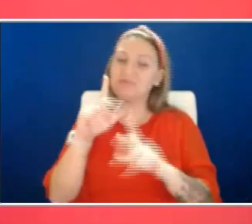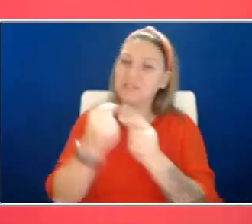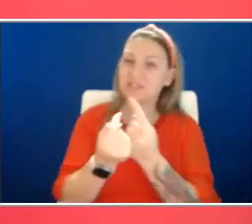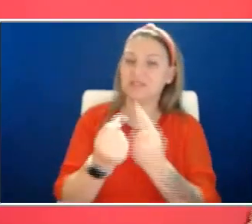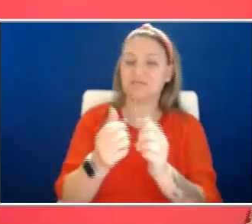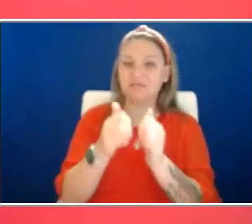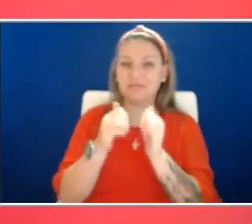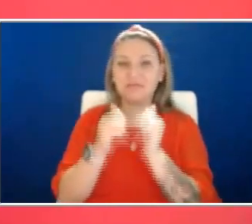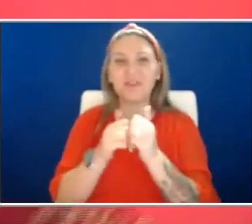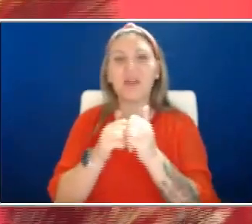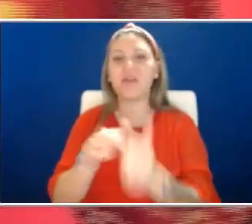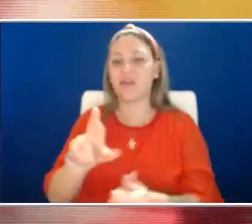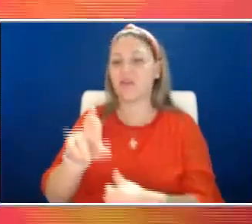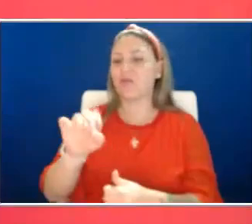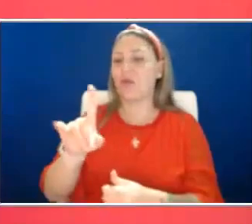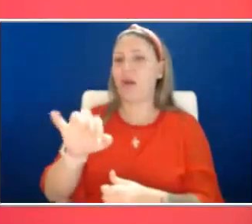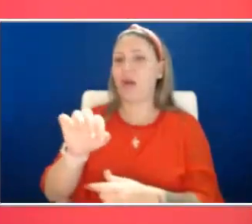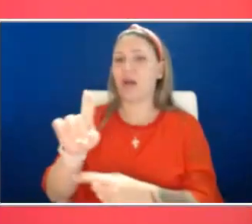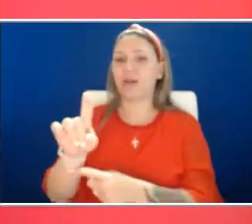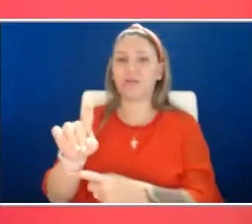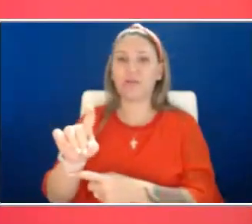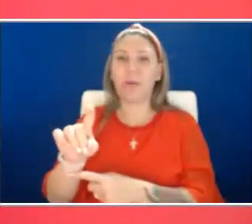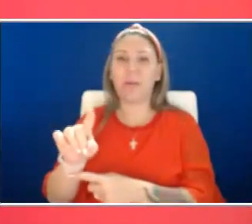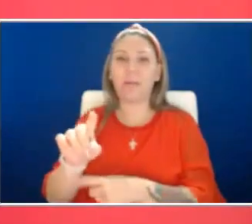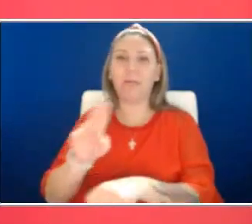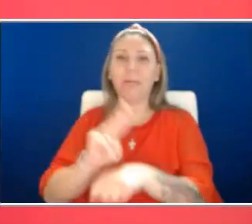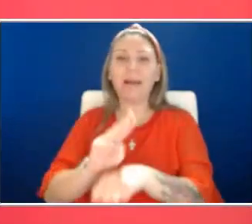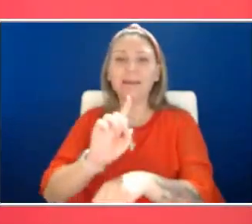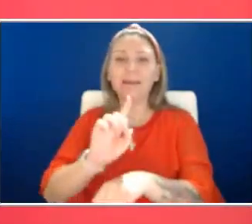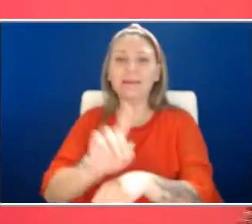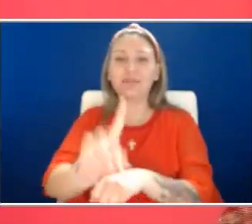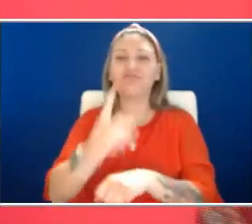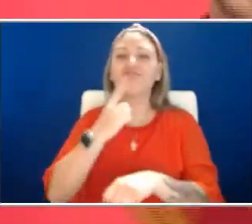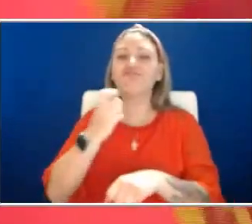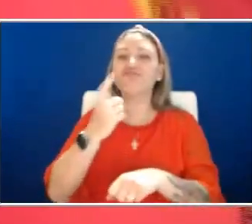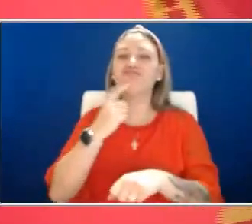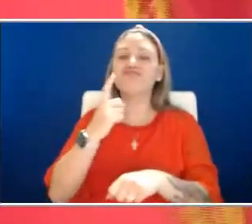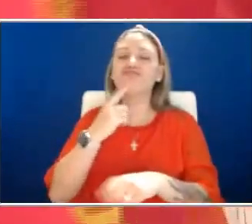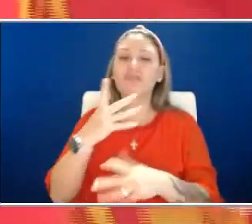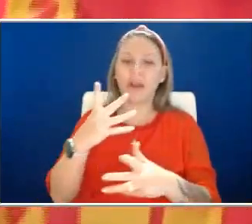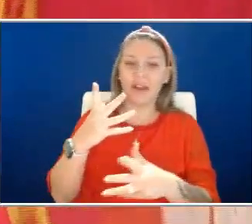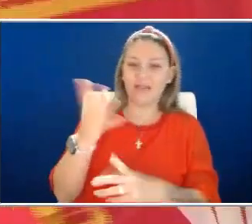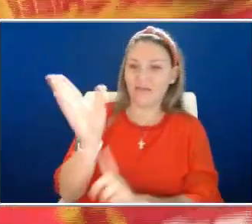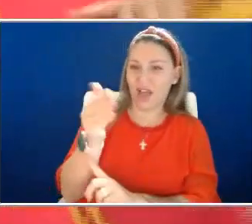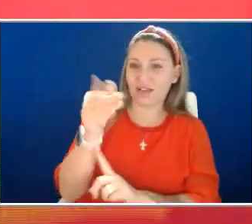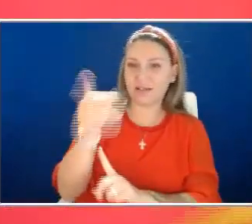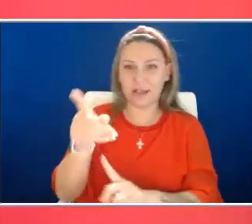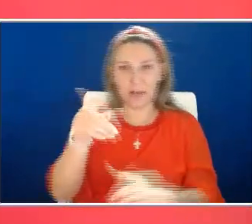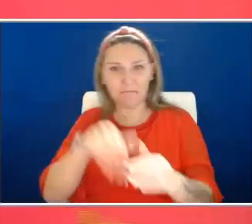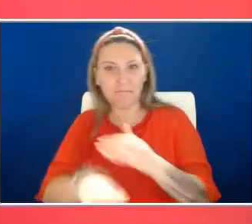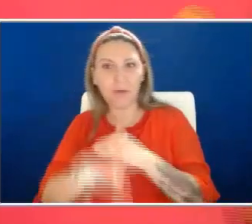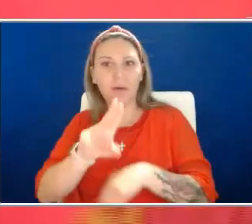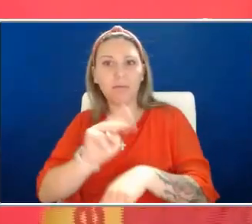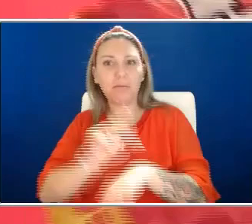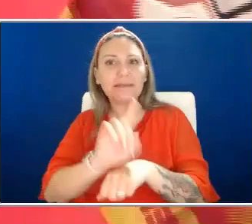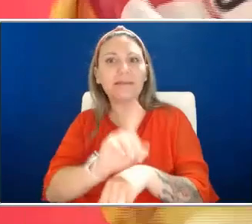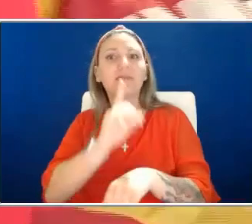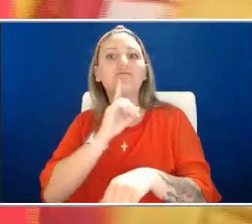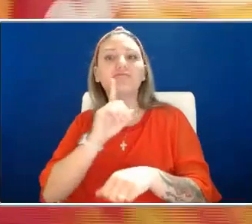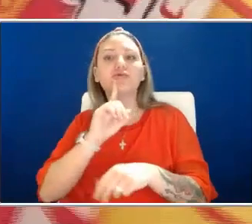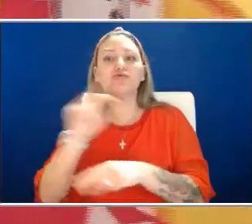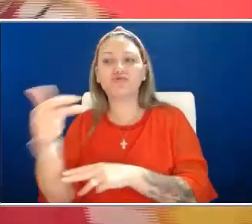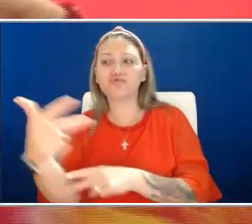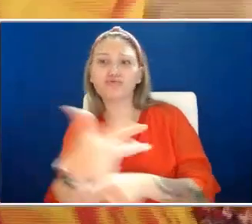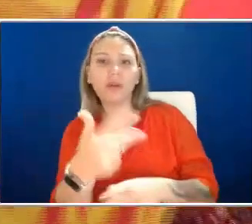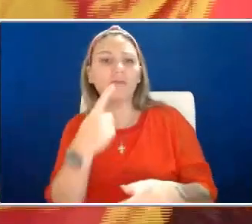sell these red flags. So we've got these red flags, and you can get them at the McDonald's drive-thru. So You see them hanging around our studio. They're very, very